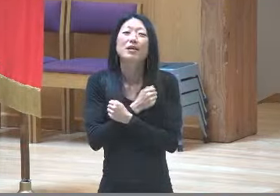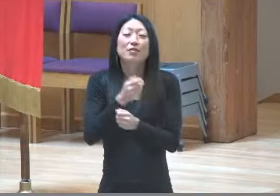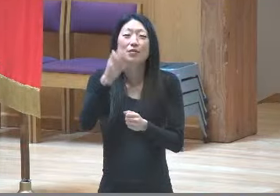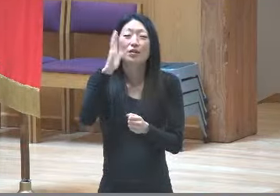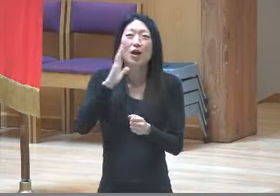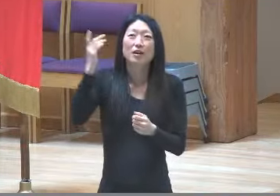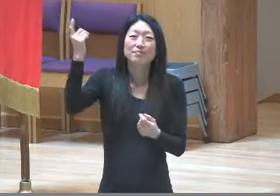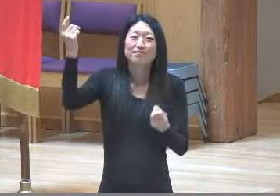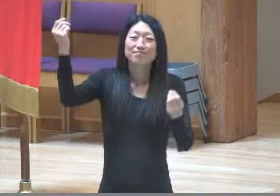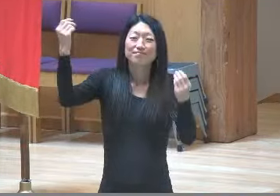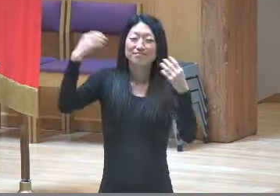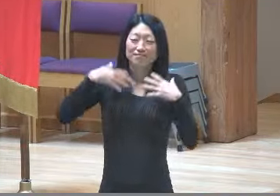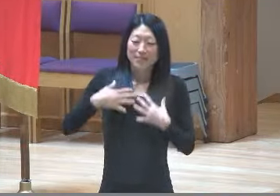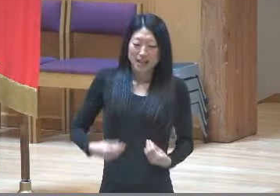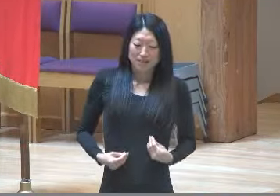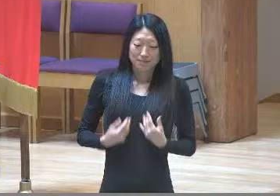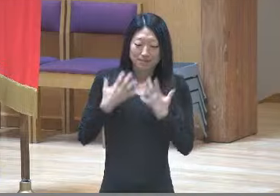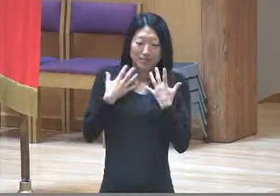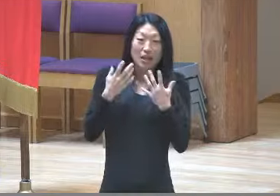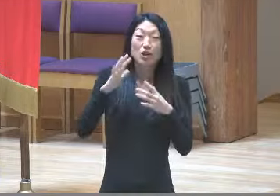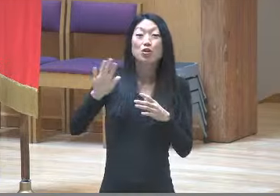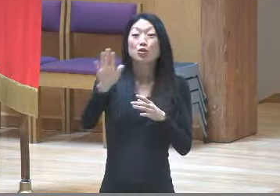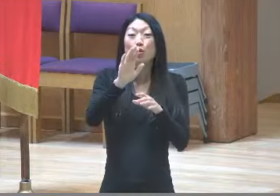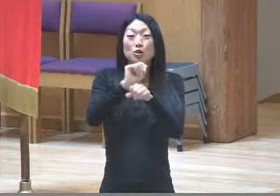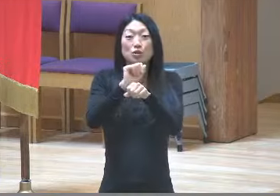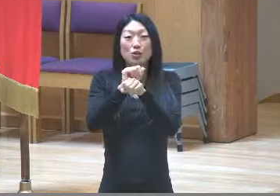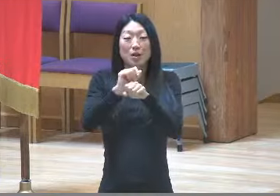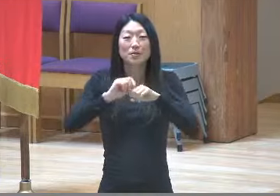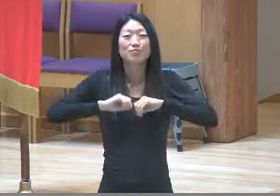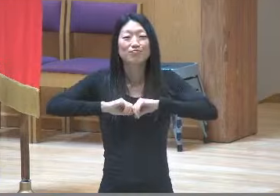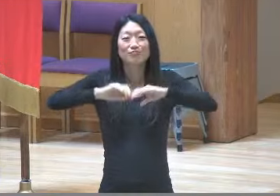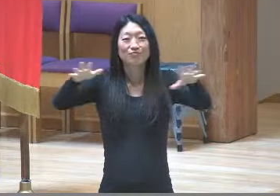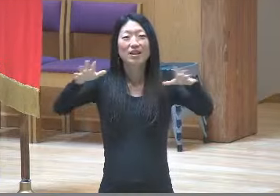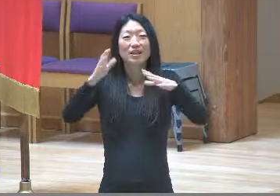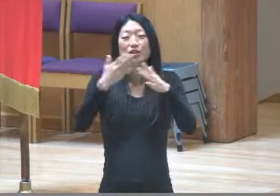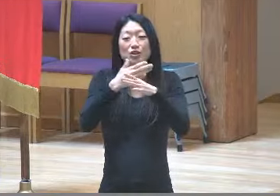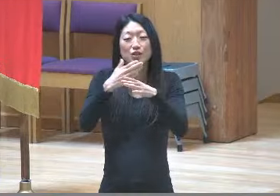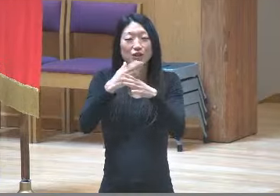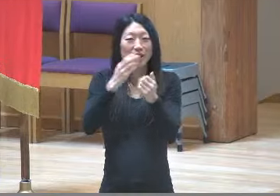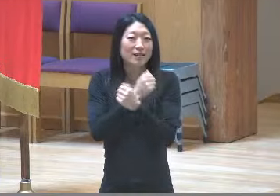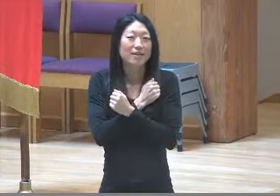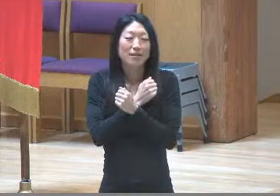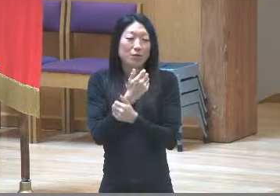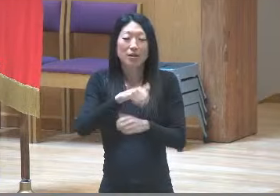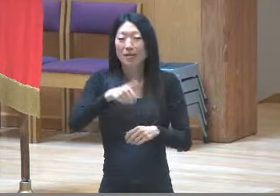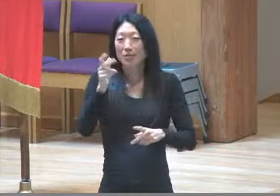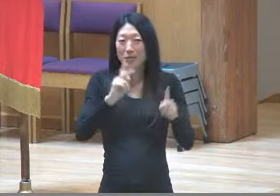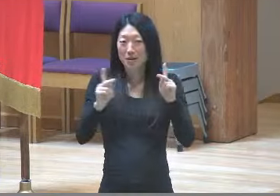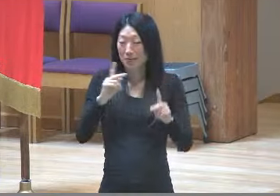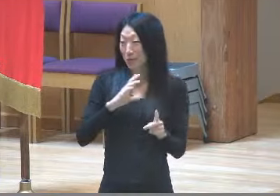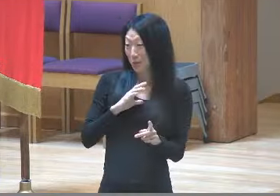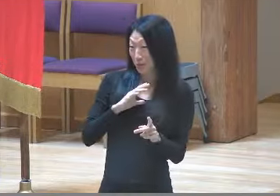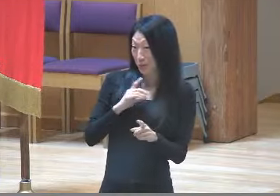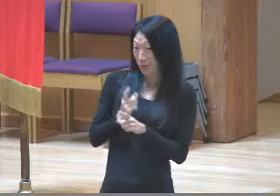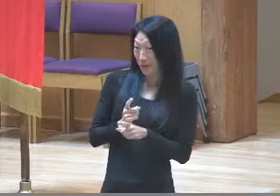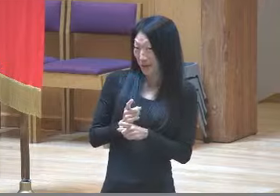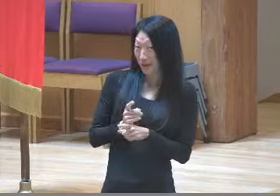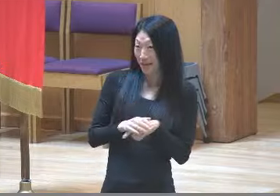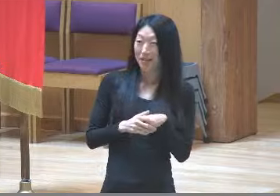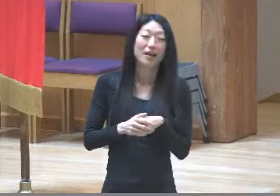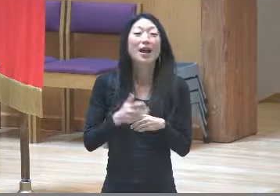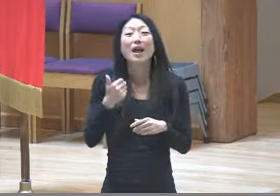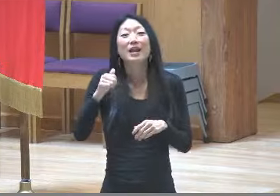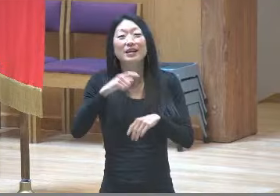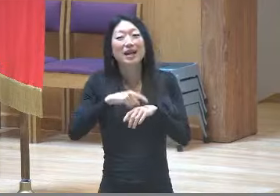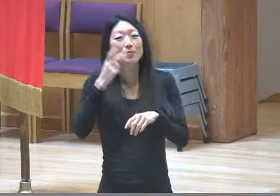coming down on you, and then your job is to go out and share that love with everybody else. Pretty cool, huh? So anytime you